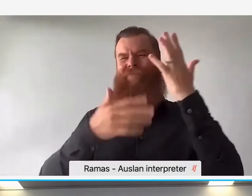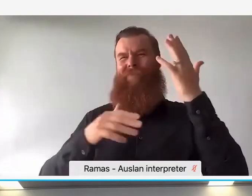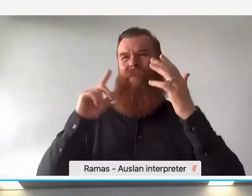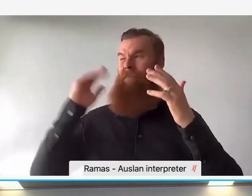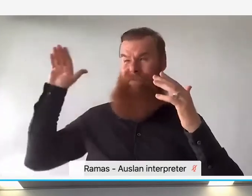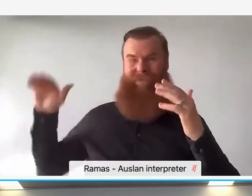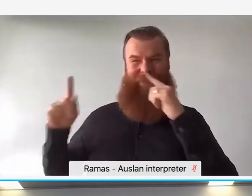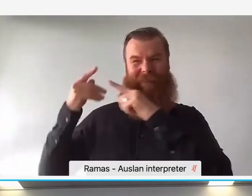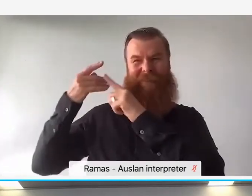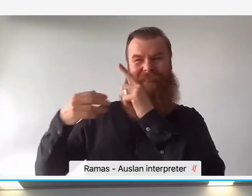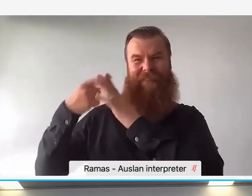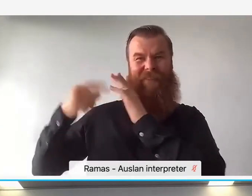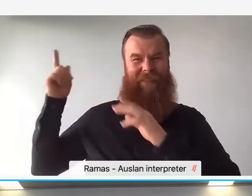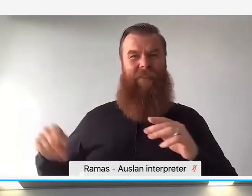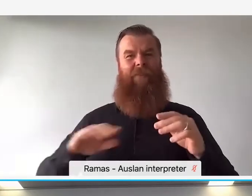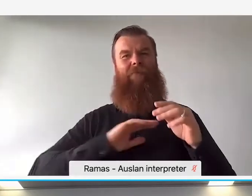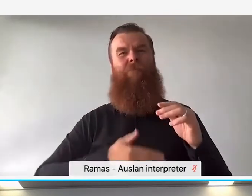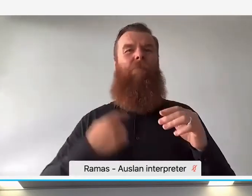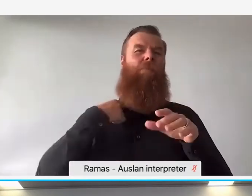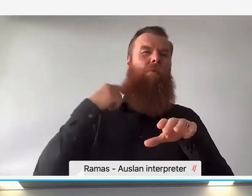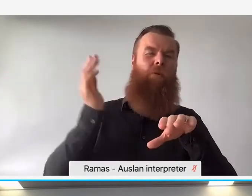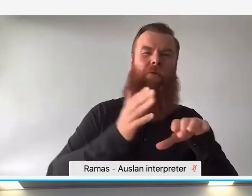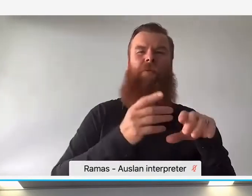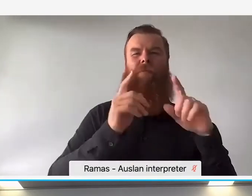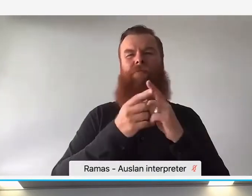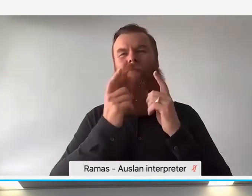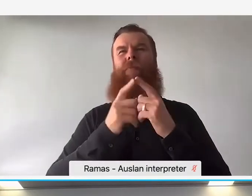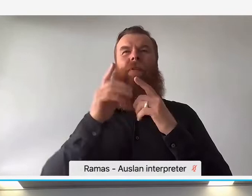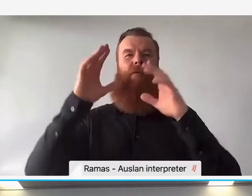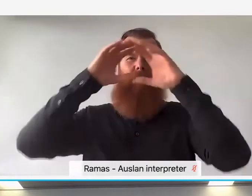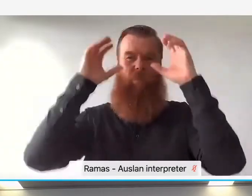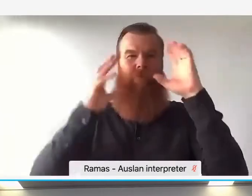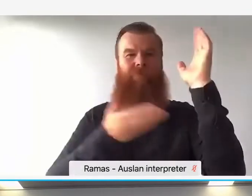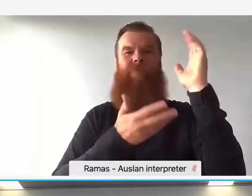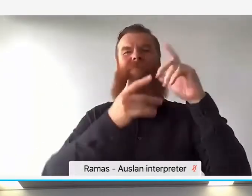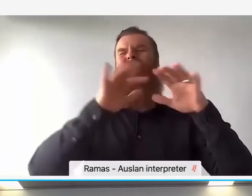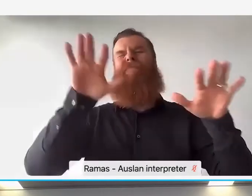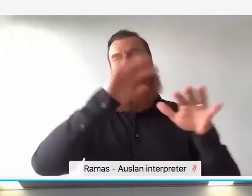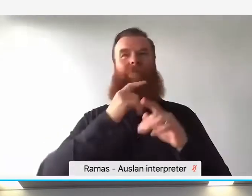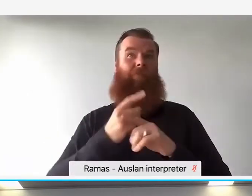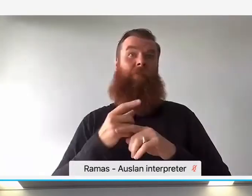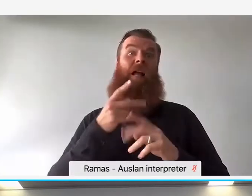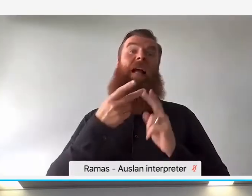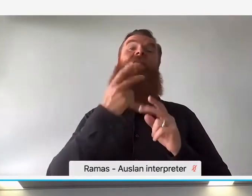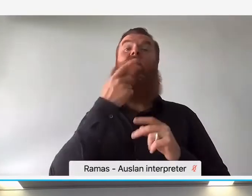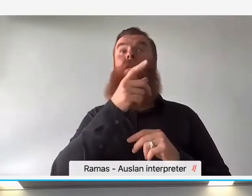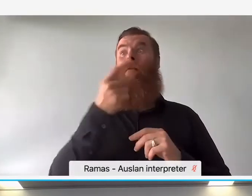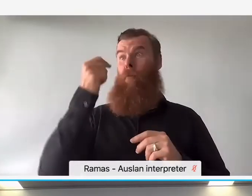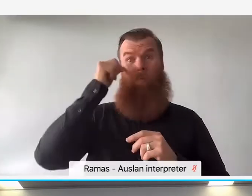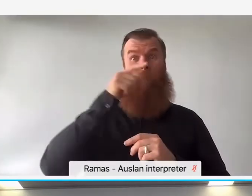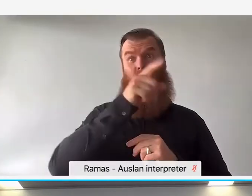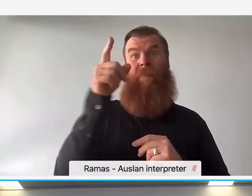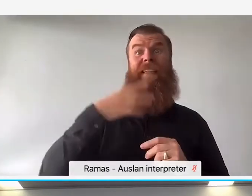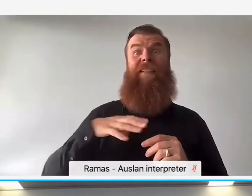meat processing, and forestry. So wherever you are in Australia, if you know someone else that needs some solutions to their